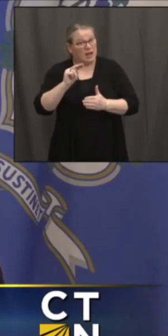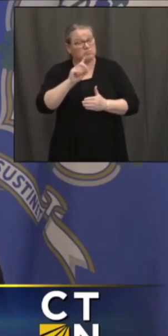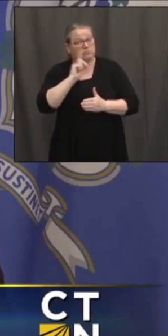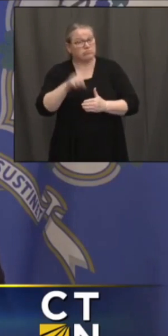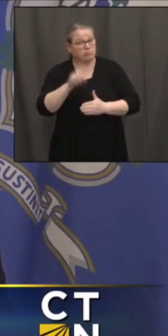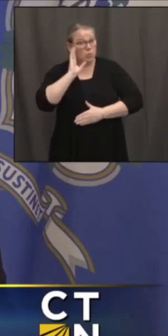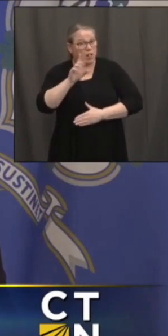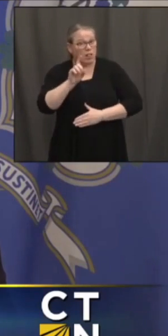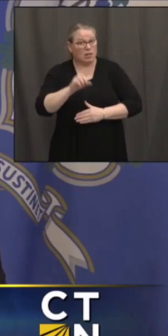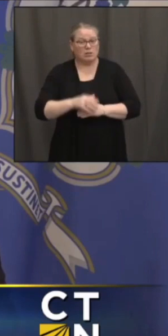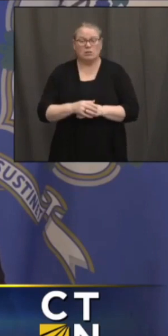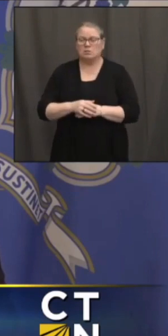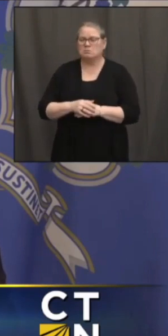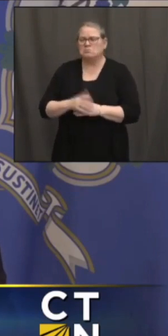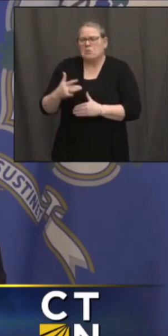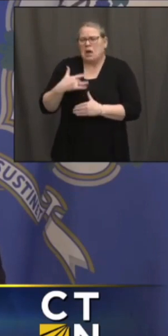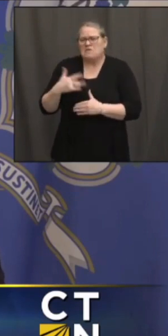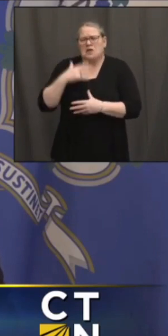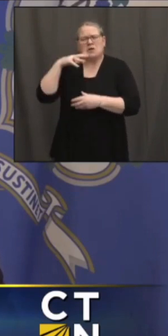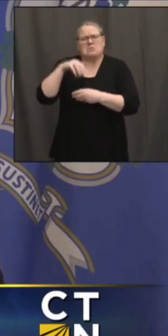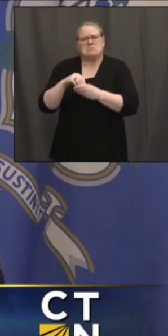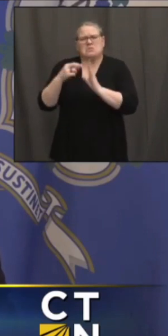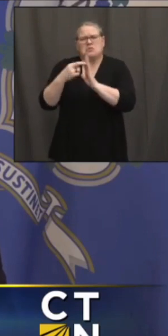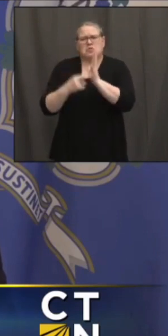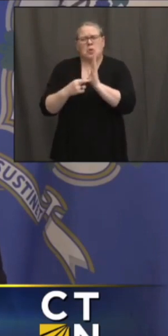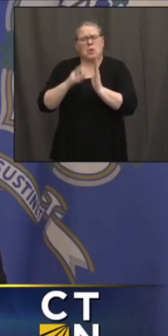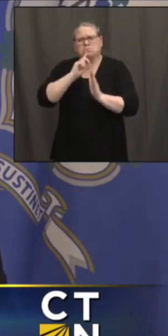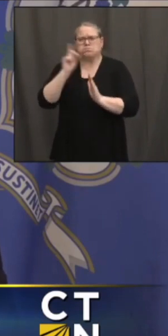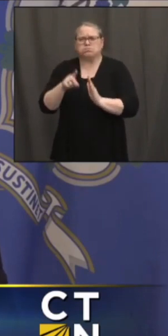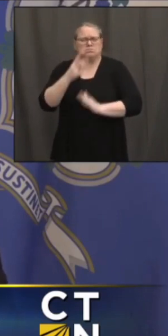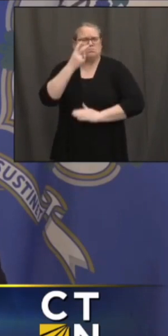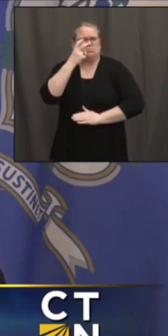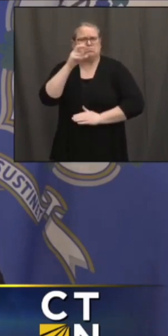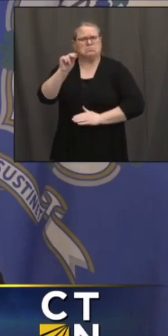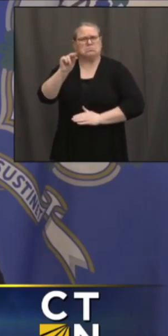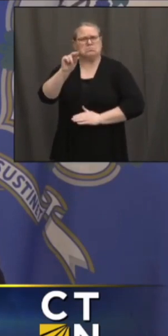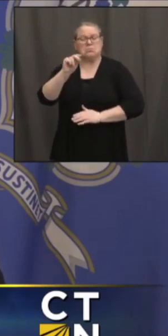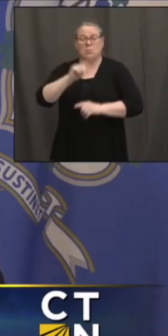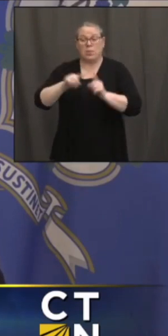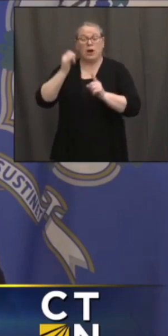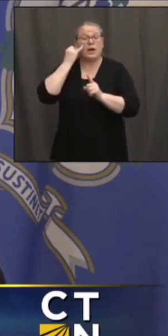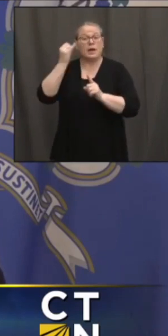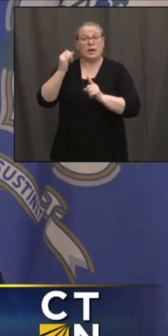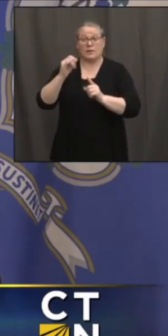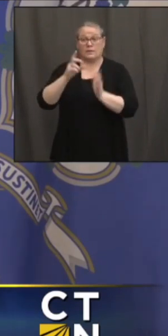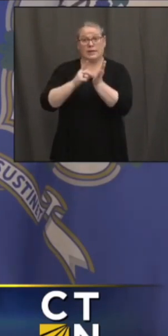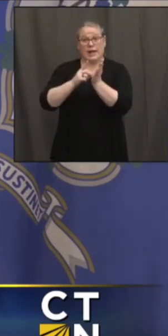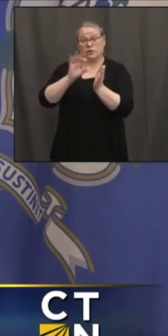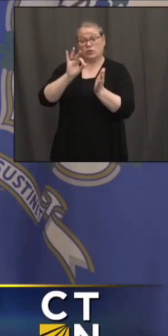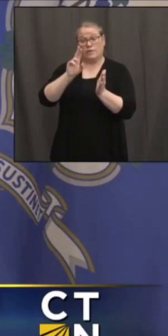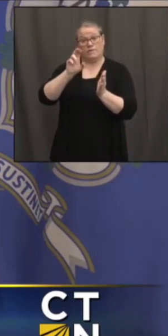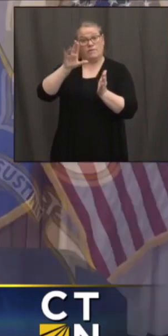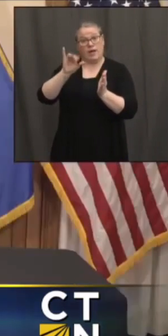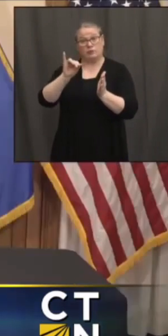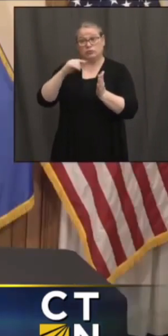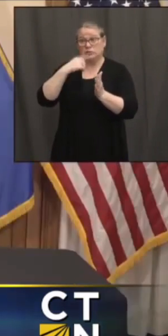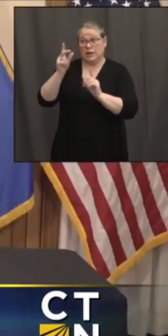the population that'd be most at risk, if they wear 2 masks, that's better for them, I'd listen to Dr. Fauci.